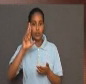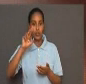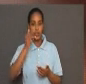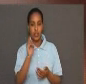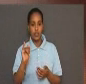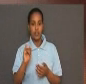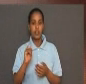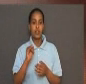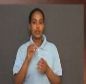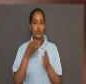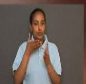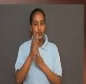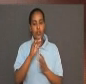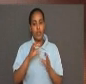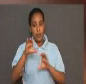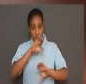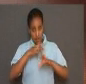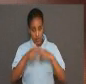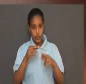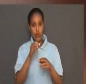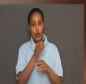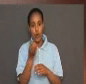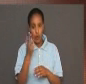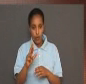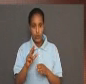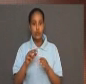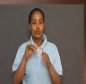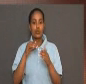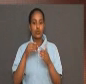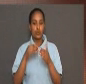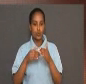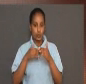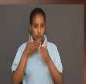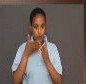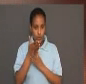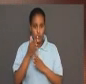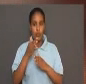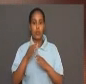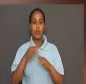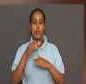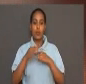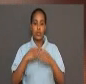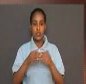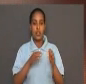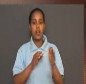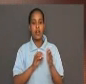heat, through chemical reactions, or through a process of irradiation.